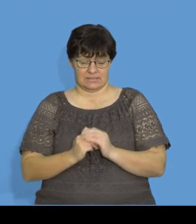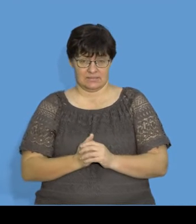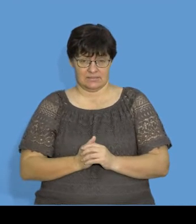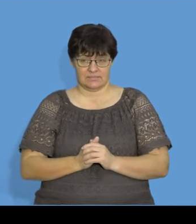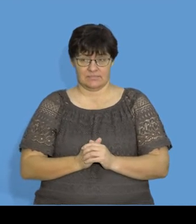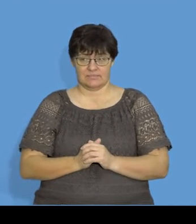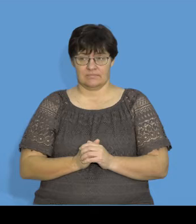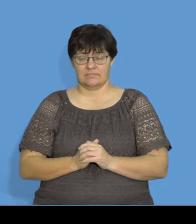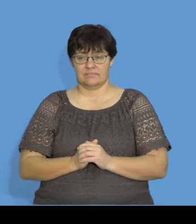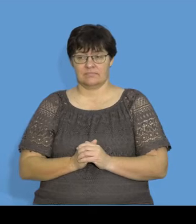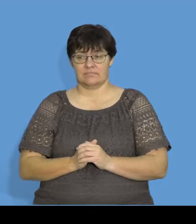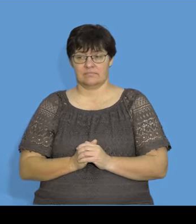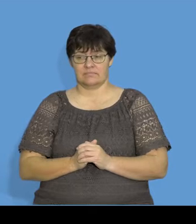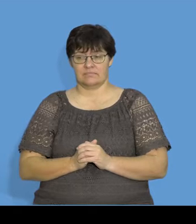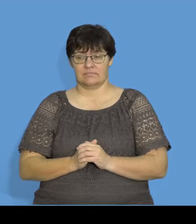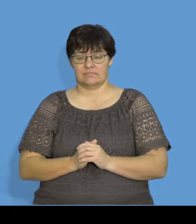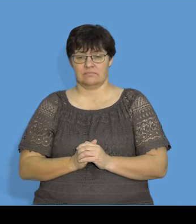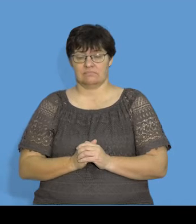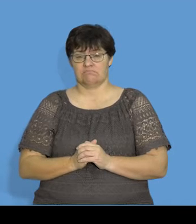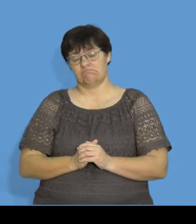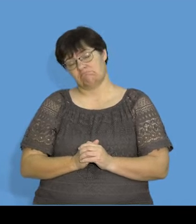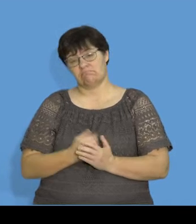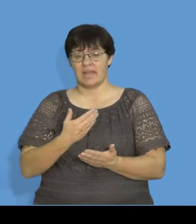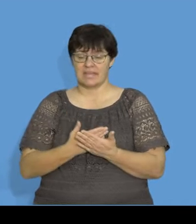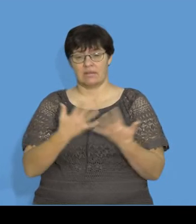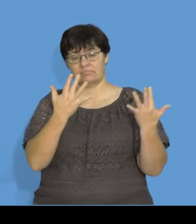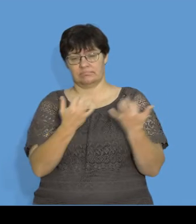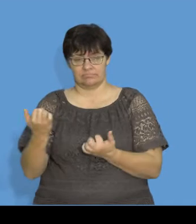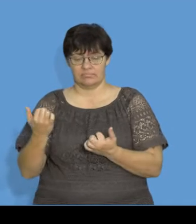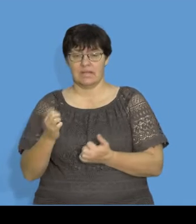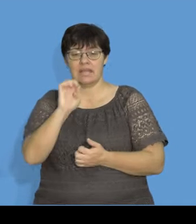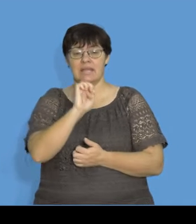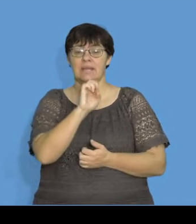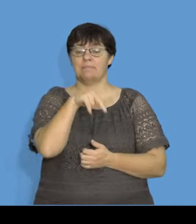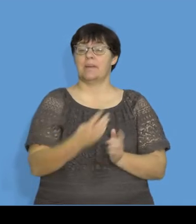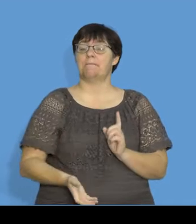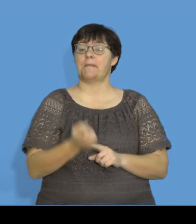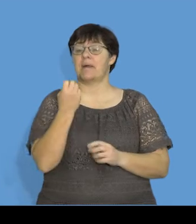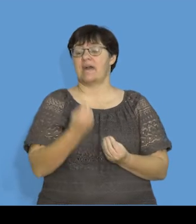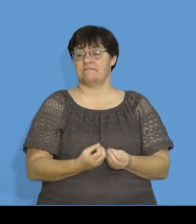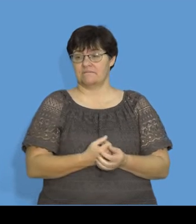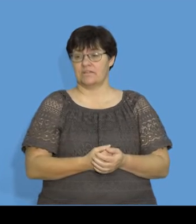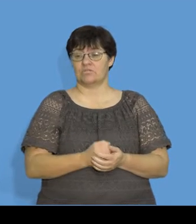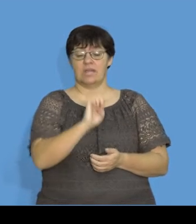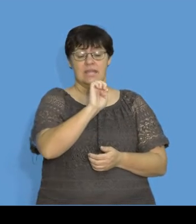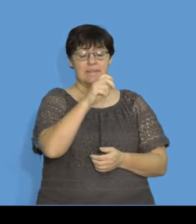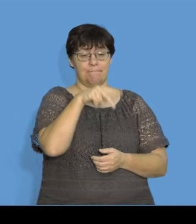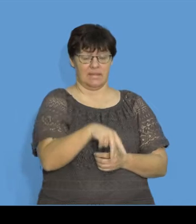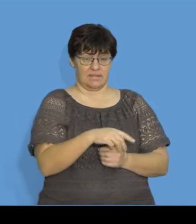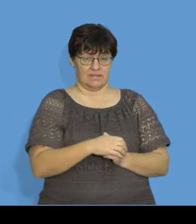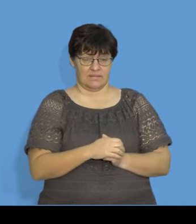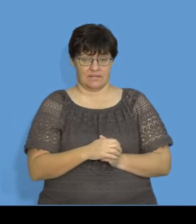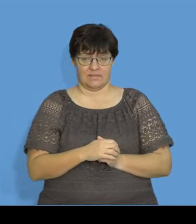meters, okay? I can work out how much potential energy it has. So I can go potential